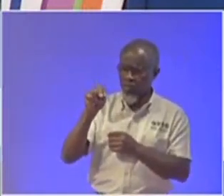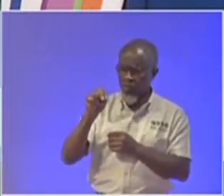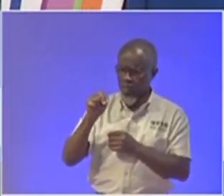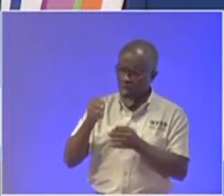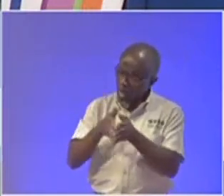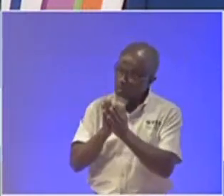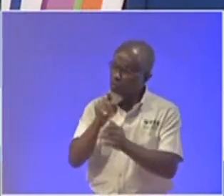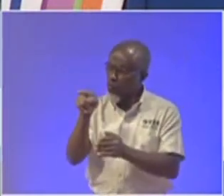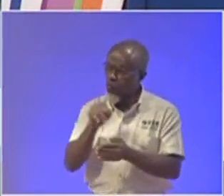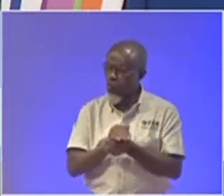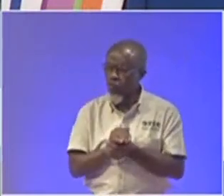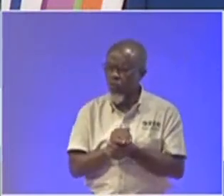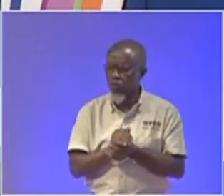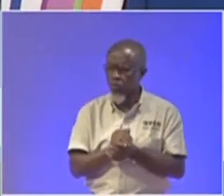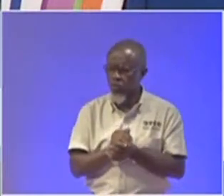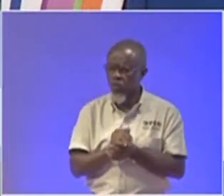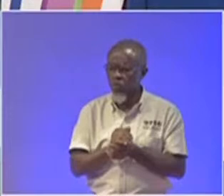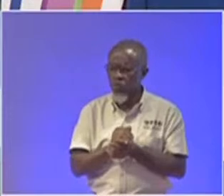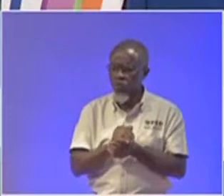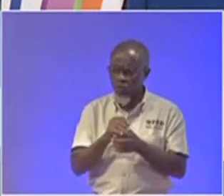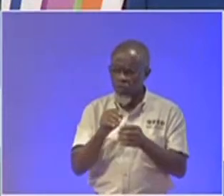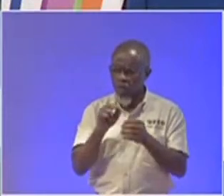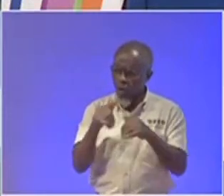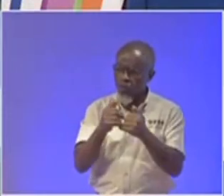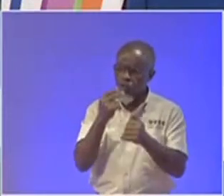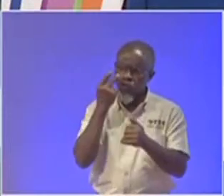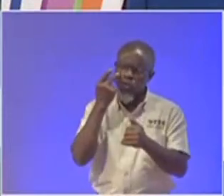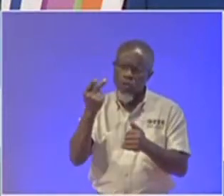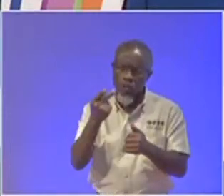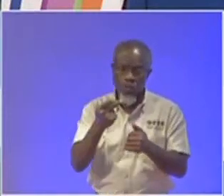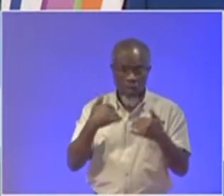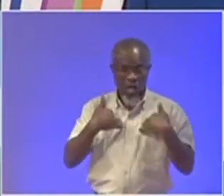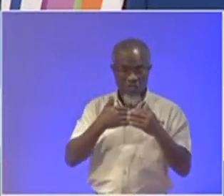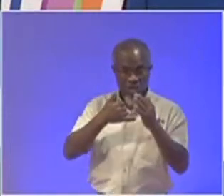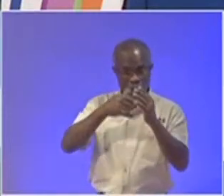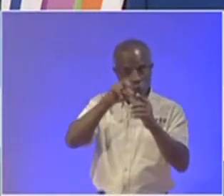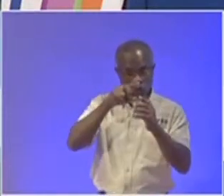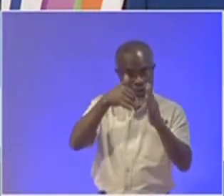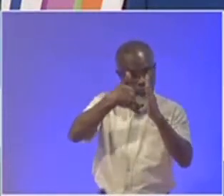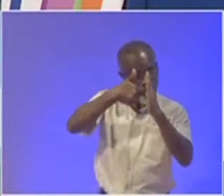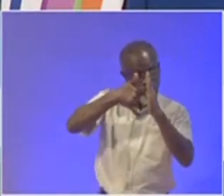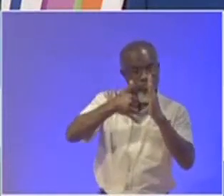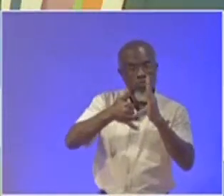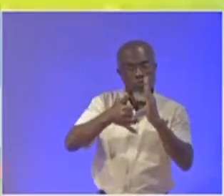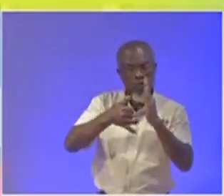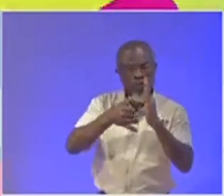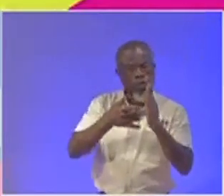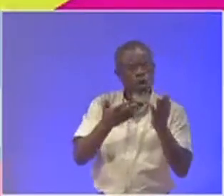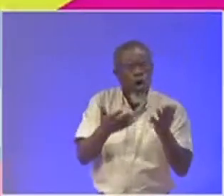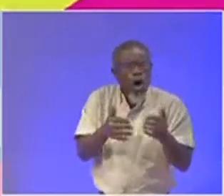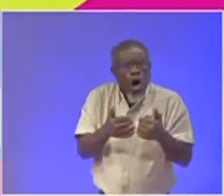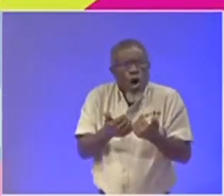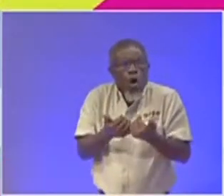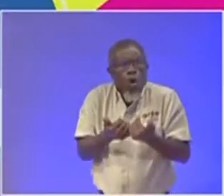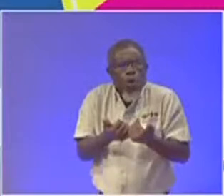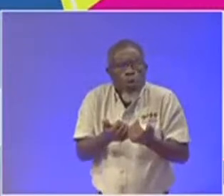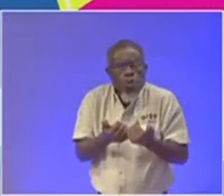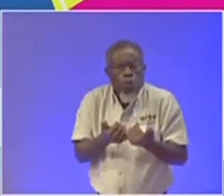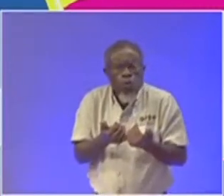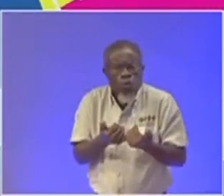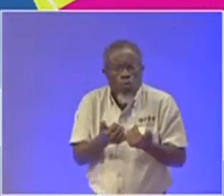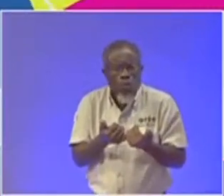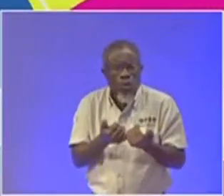your rose-colored lenses on, we have a question via WhatsApp. To what extent will individual education